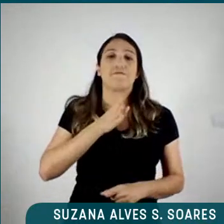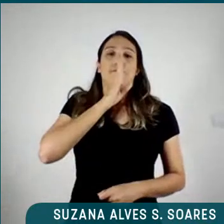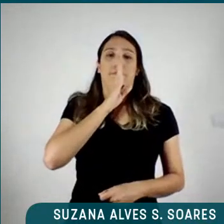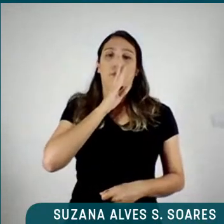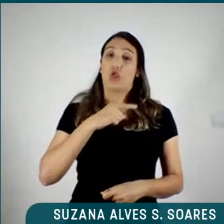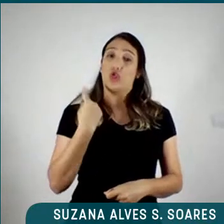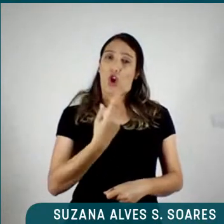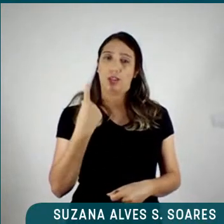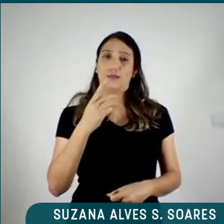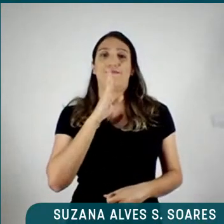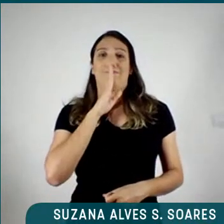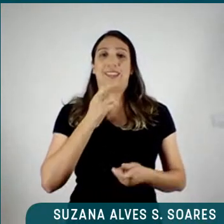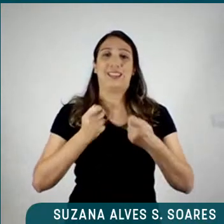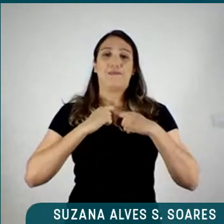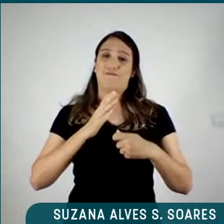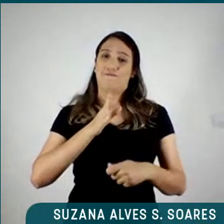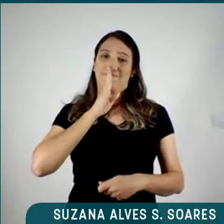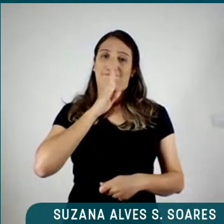So